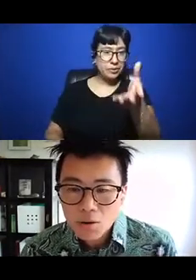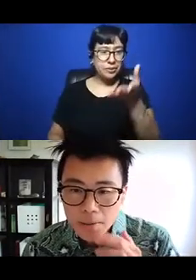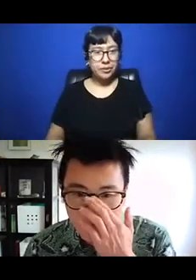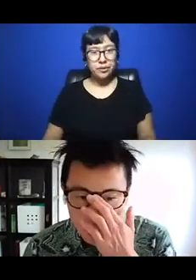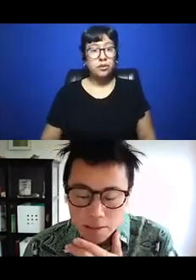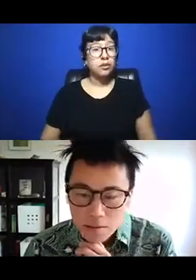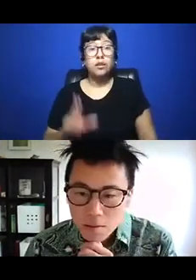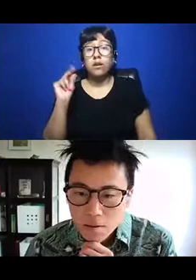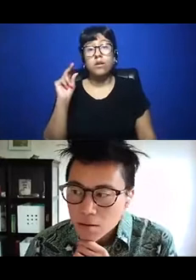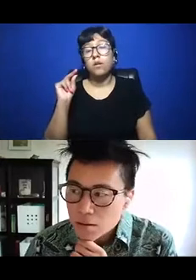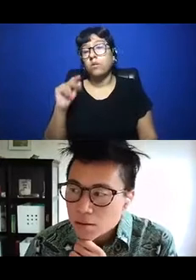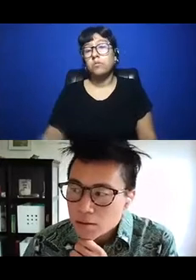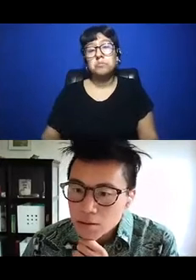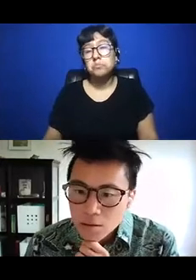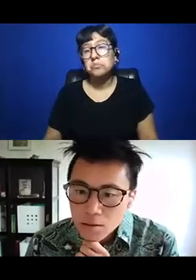No.